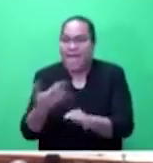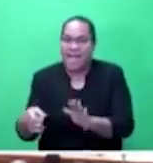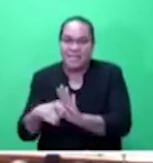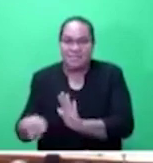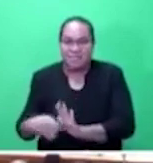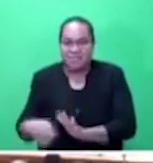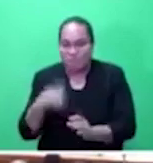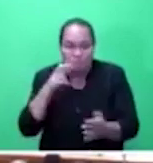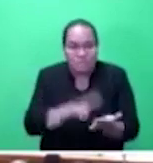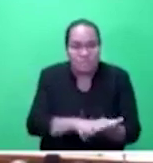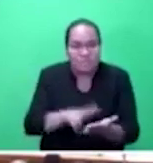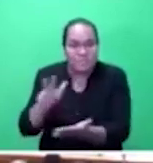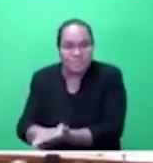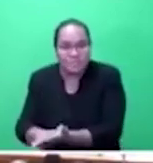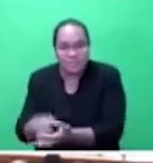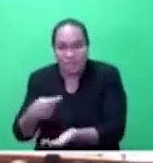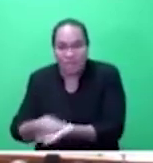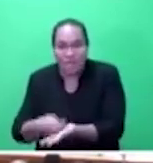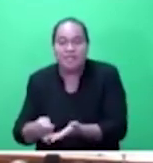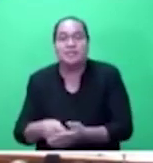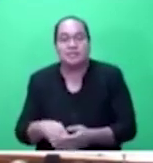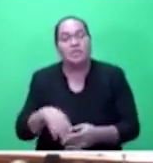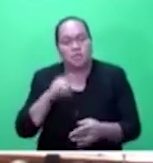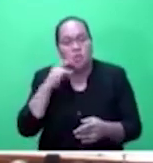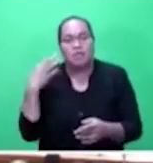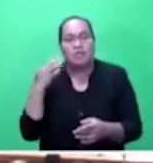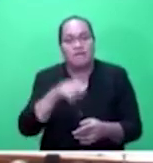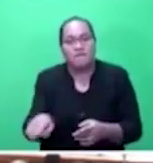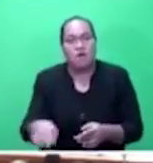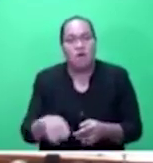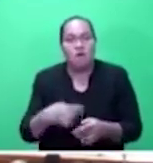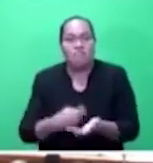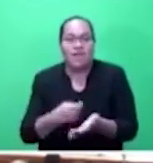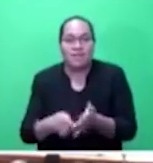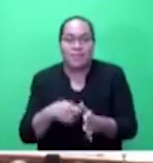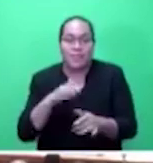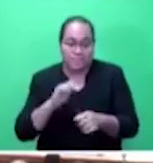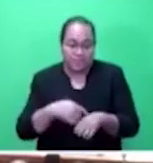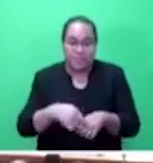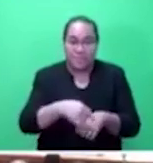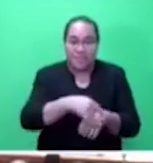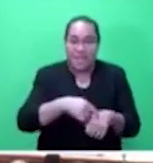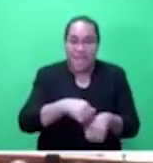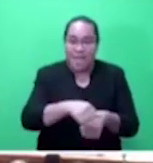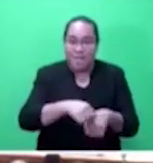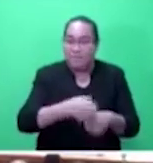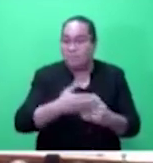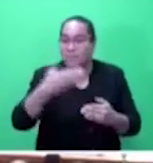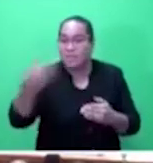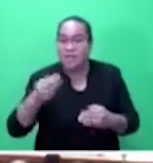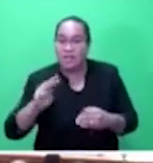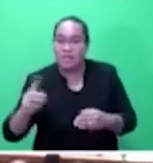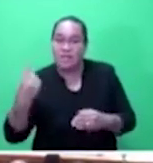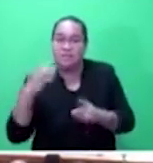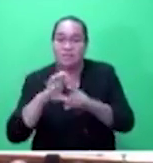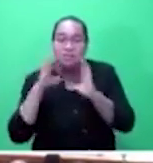rent contracts. This reduction will apply for rent payable between 1 April and 31 December 2020. To give an example,